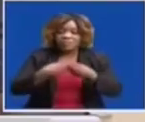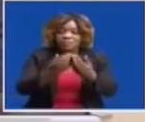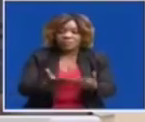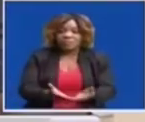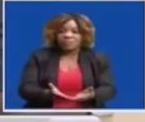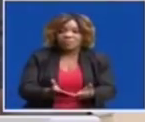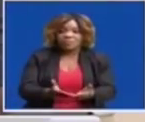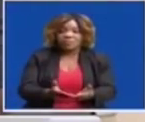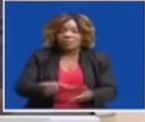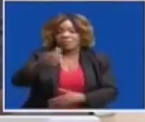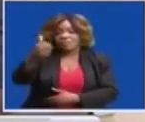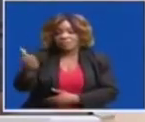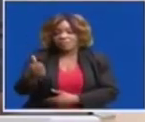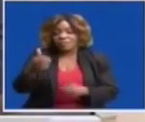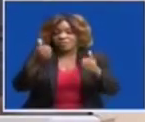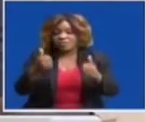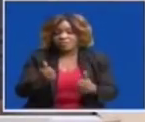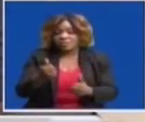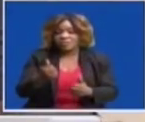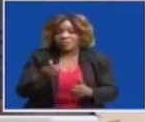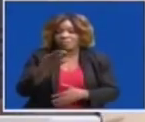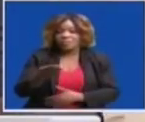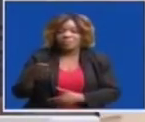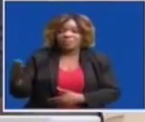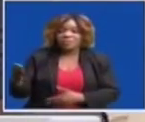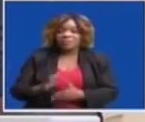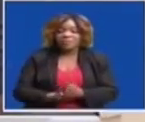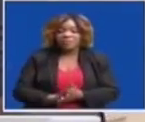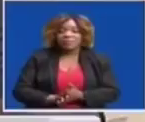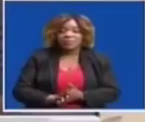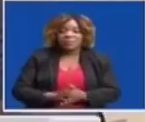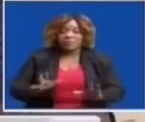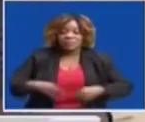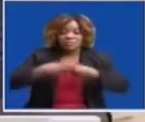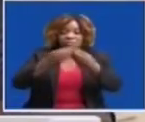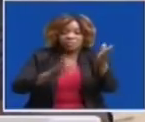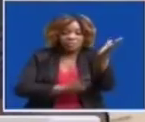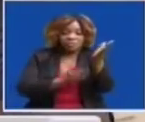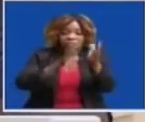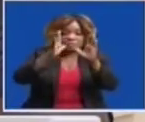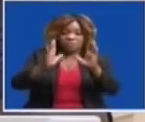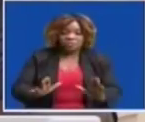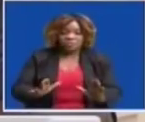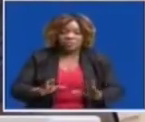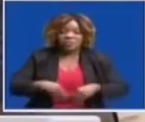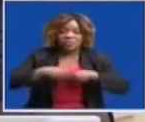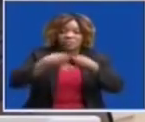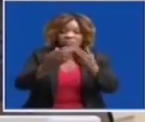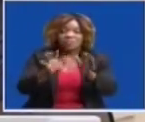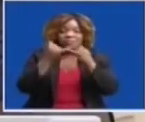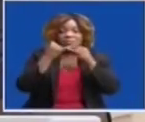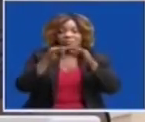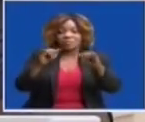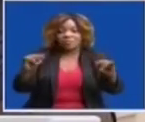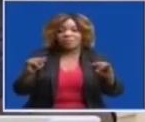extra incentive where we will agree with the developer to give them a deduction code. We have discussed